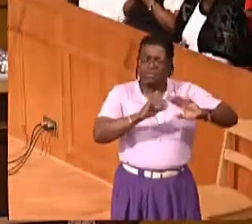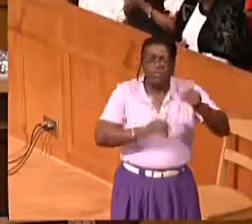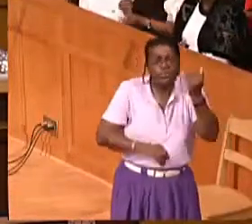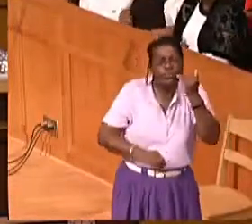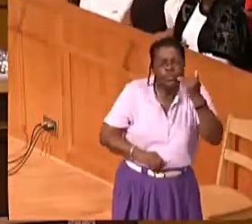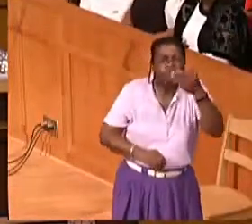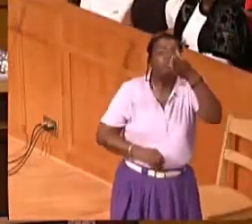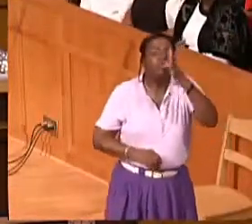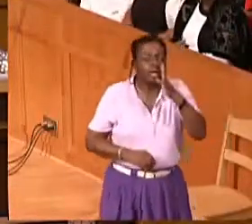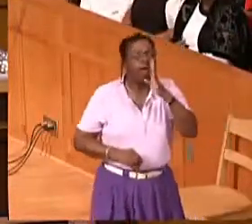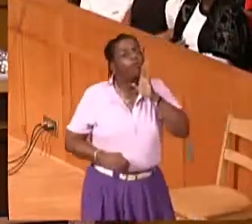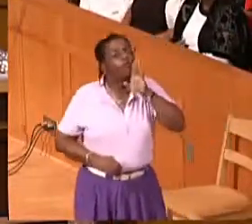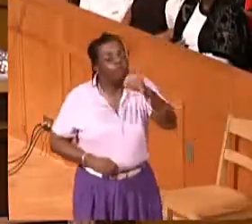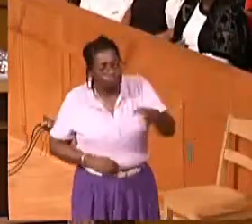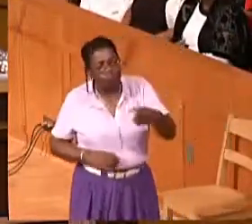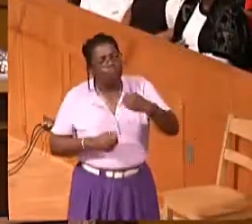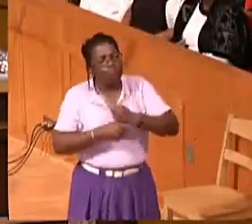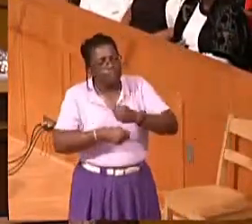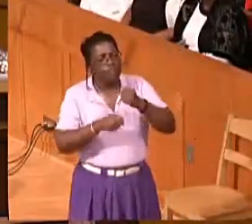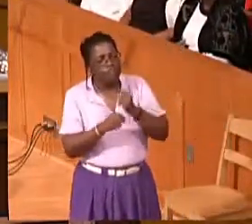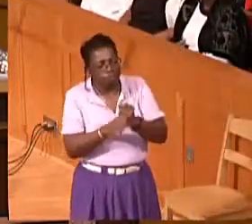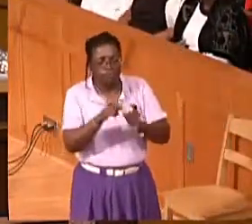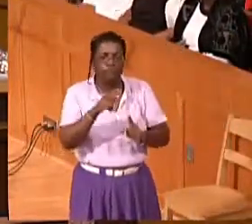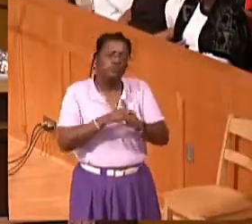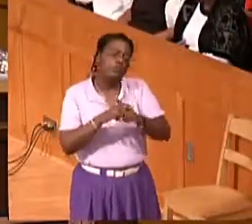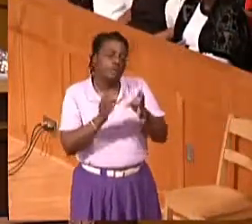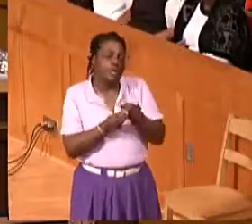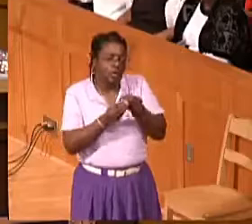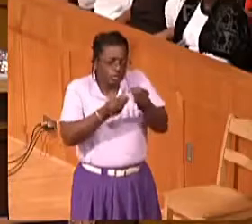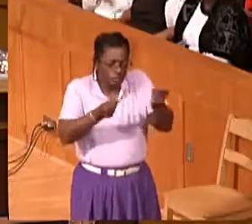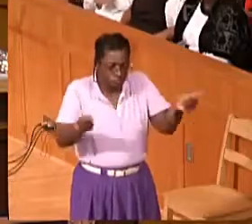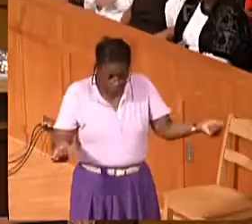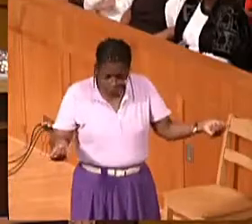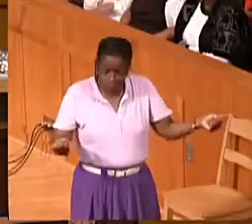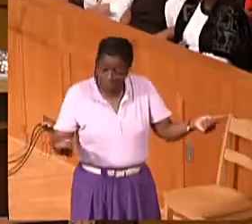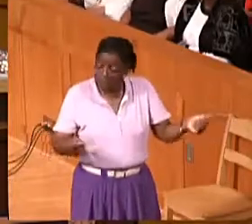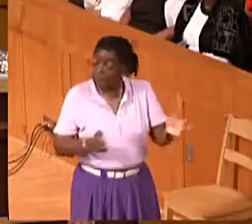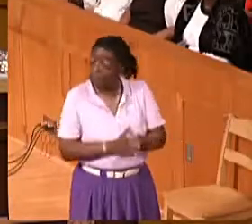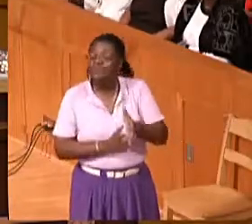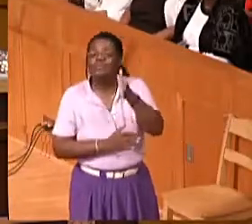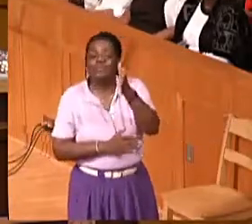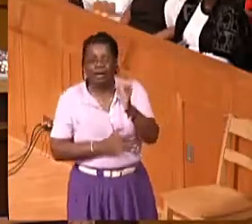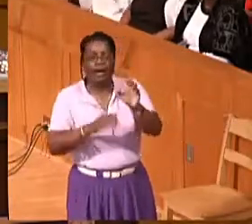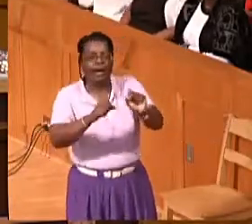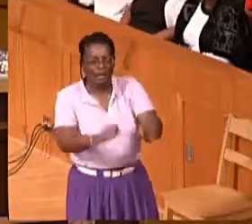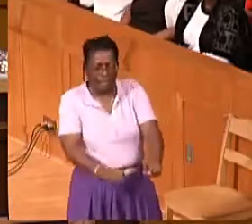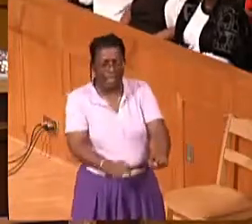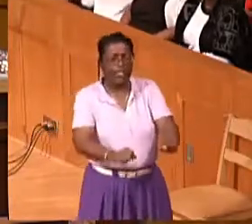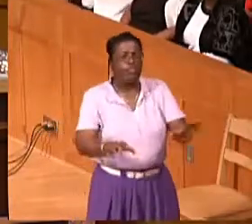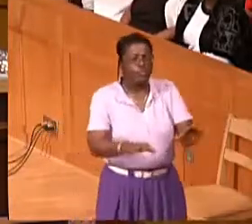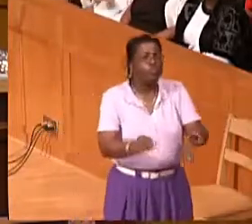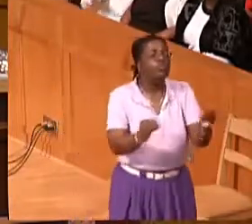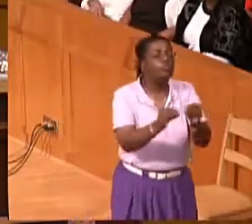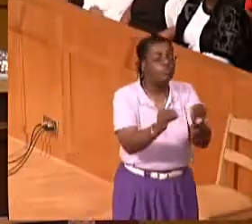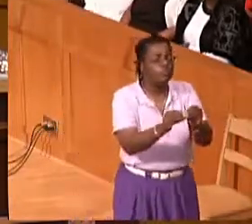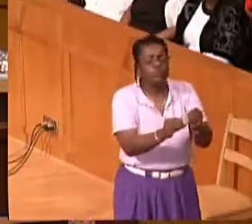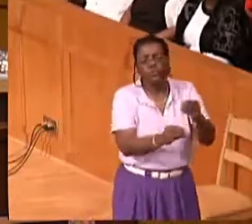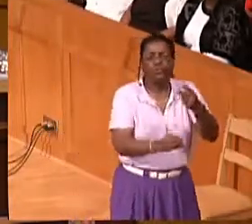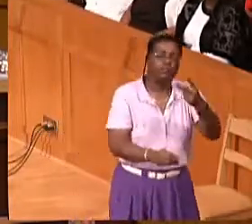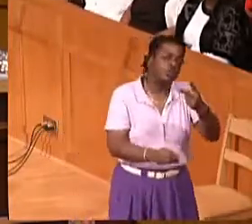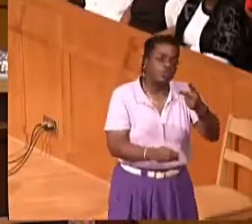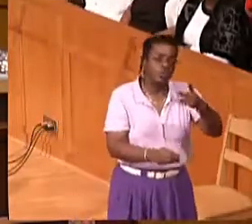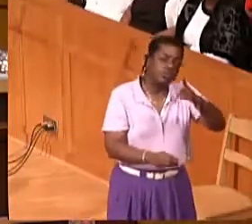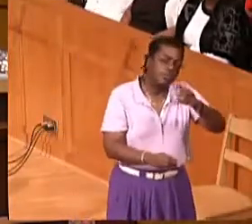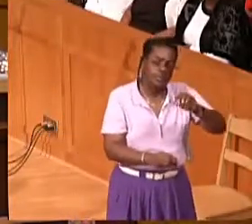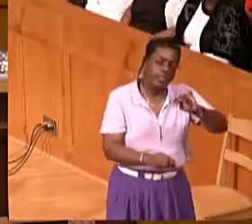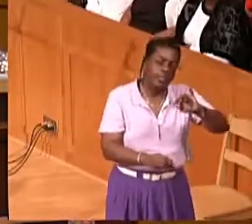My mama had a 5th grade education, but she could tell me that God can do more with 2 dimes and a nickel than I can do with